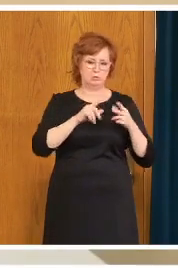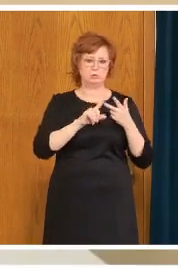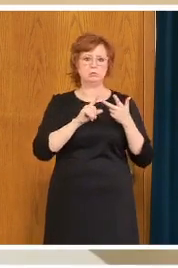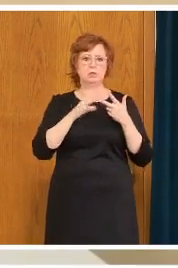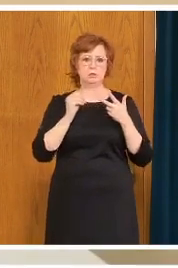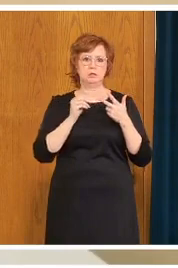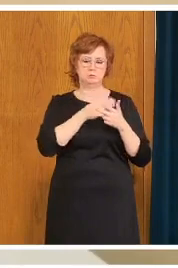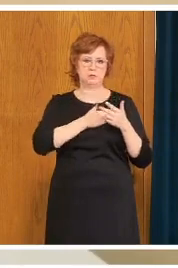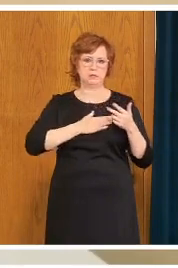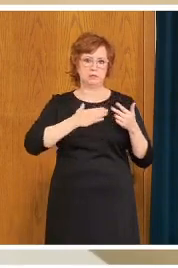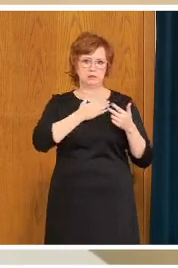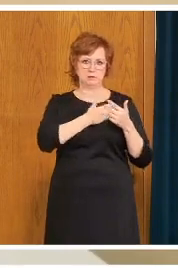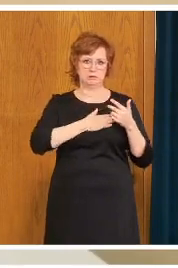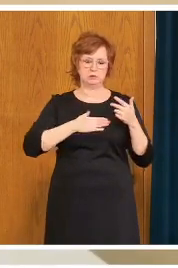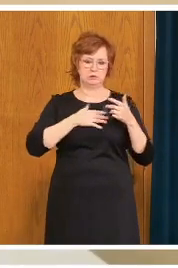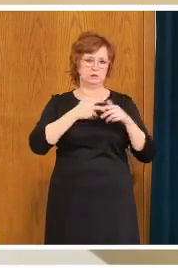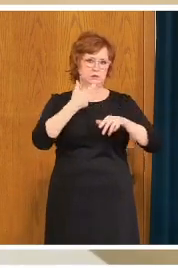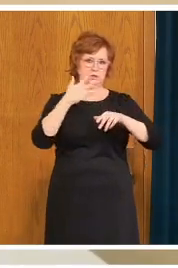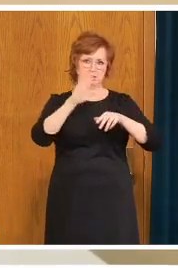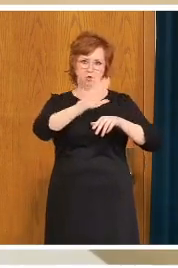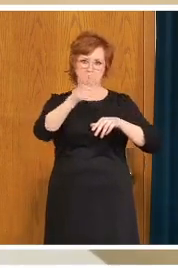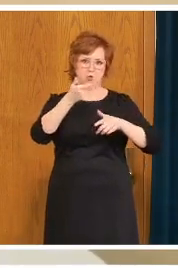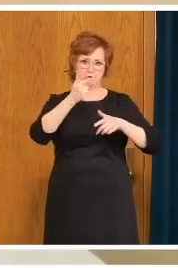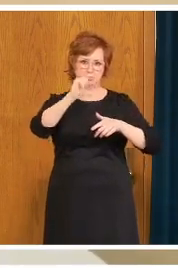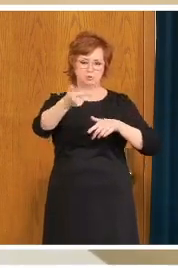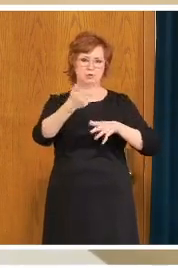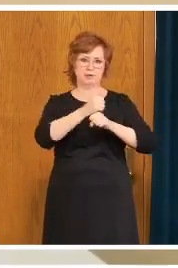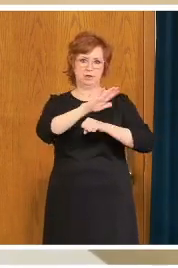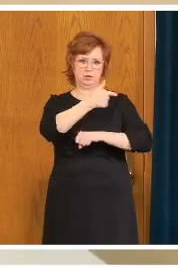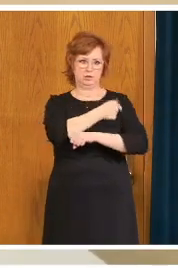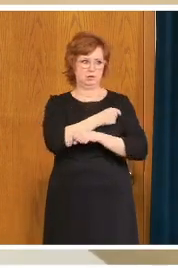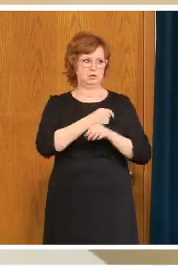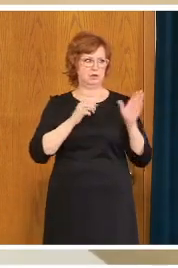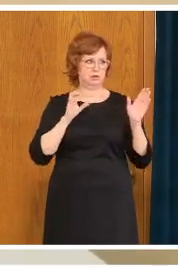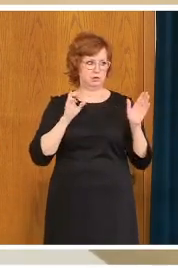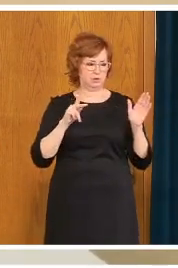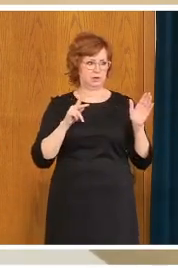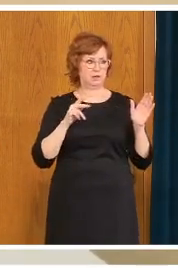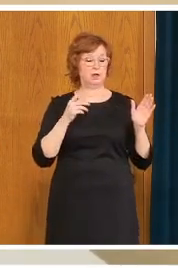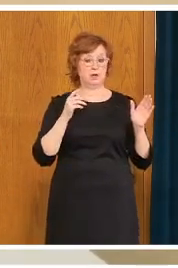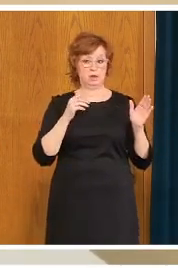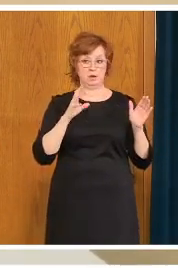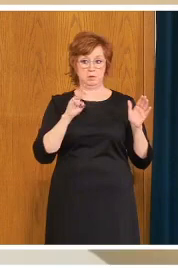out of vaccine well before the next batch comes. You just heard from